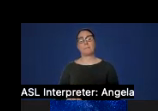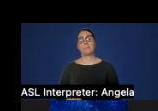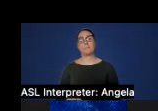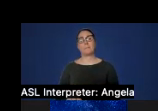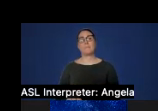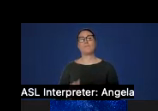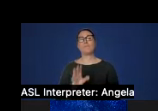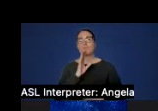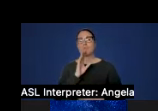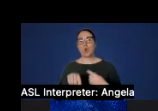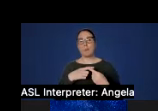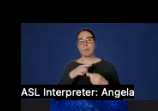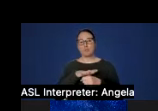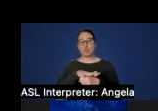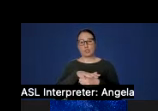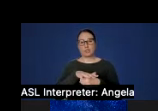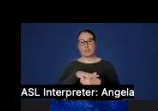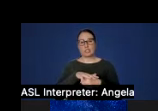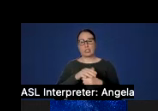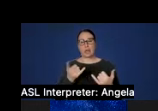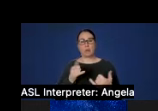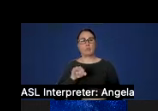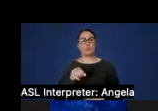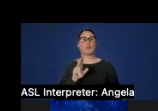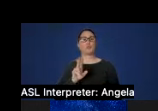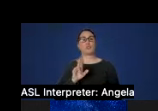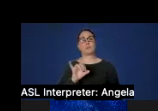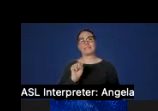about jurisdiction. And